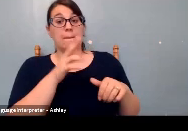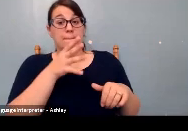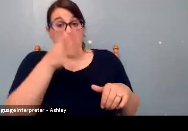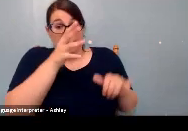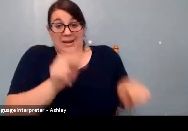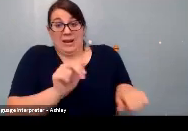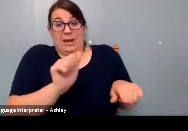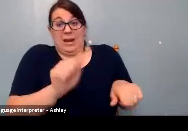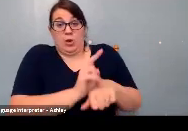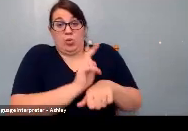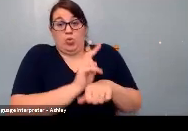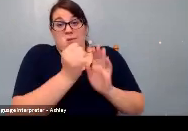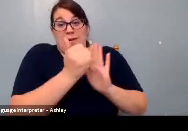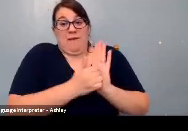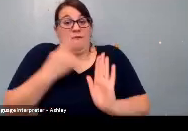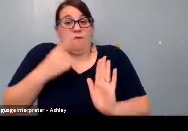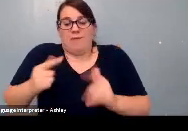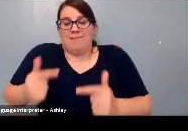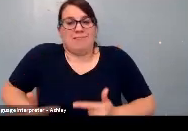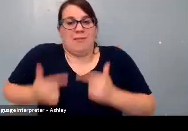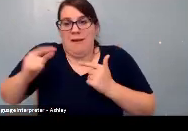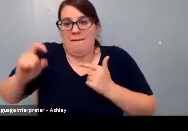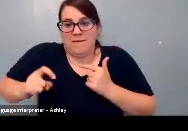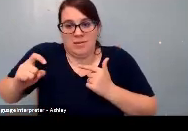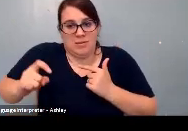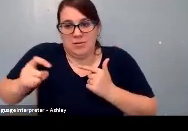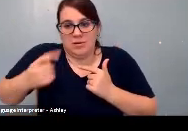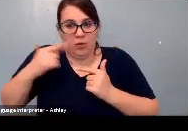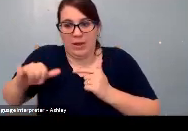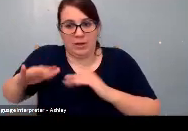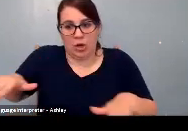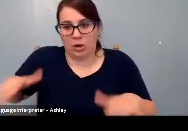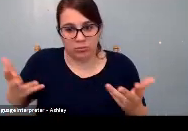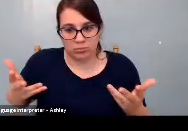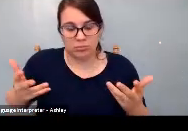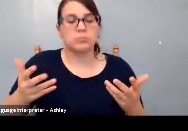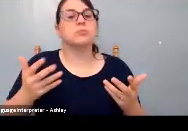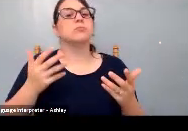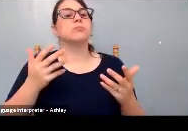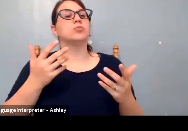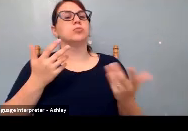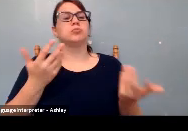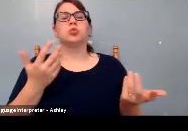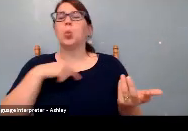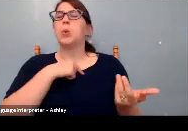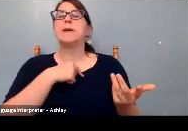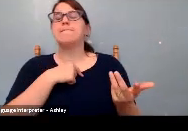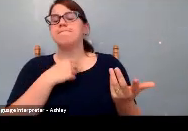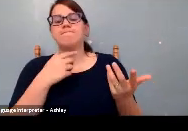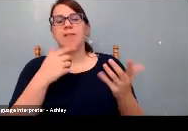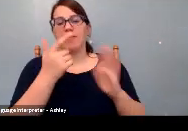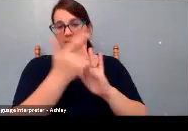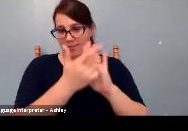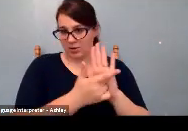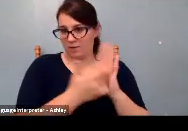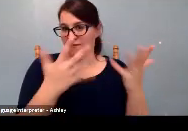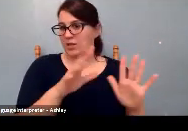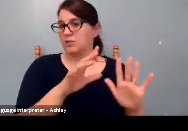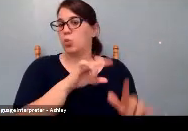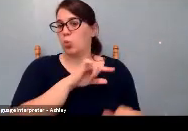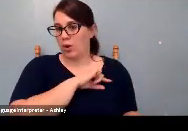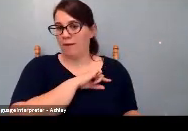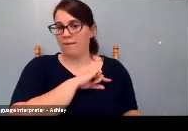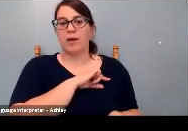So the legislation has defined what qualifies as a disability-related expense. So the withdrawals must